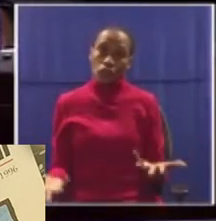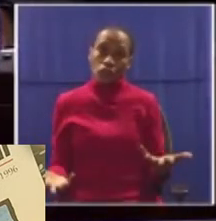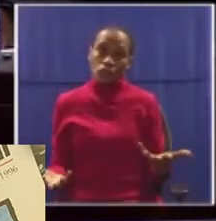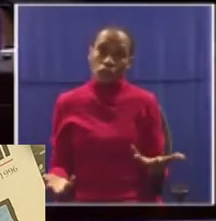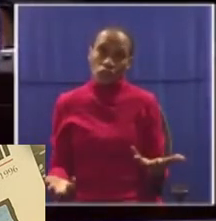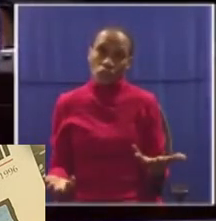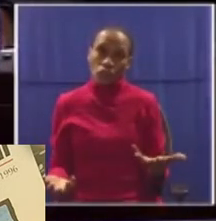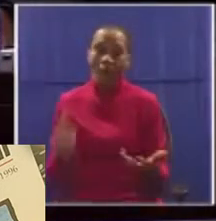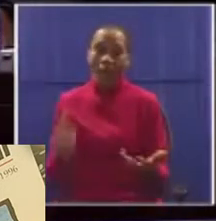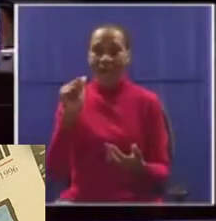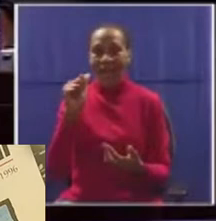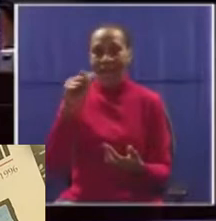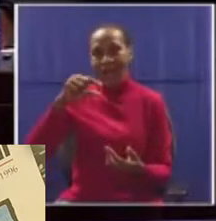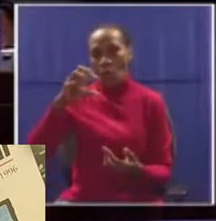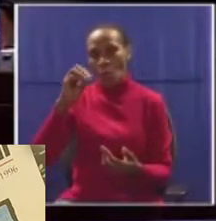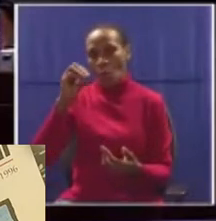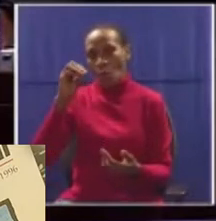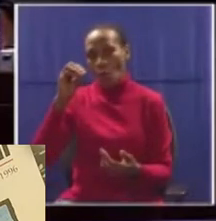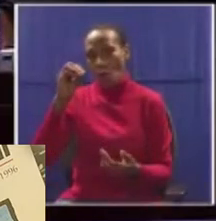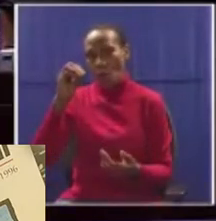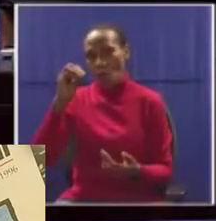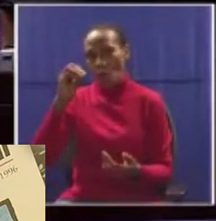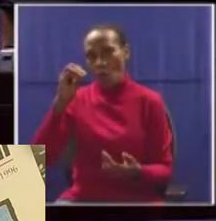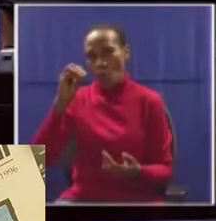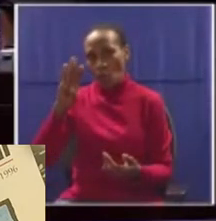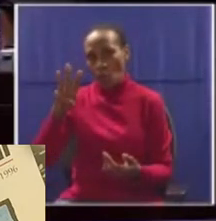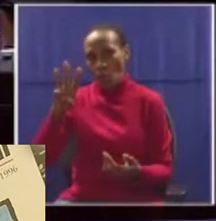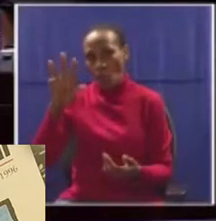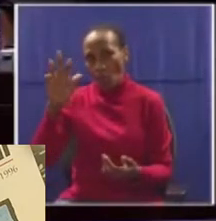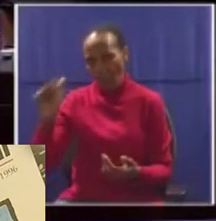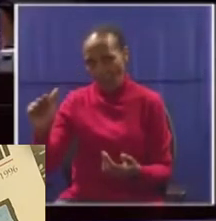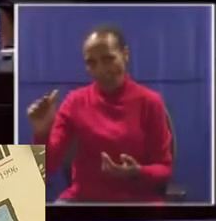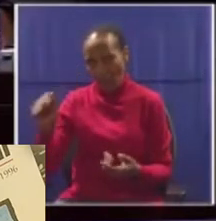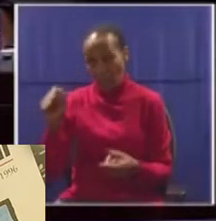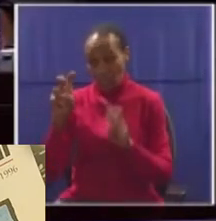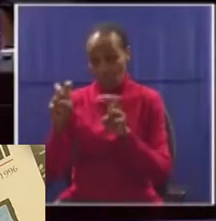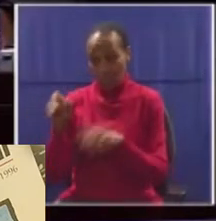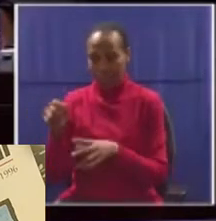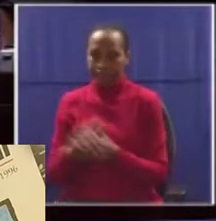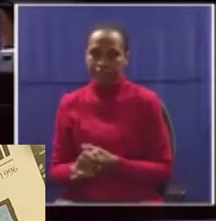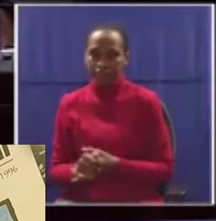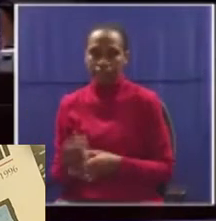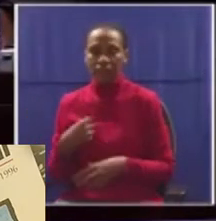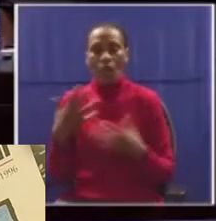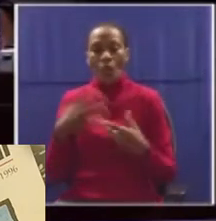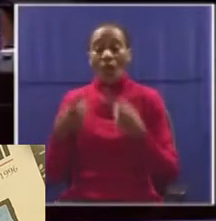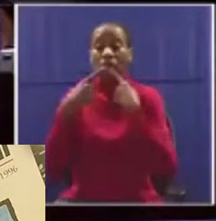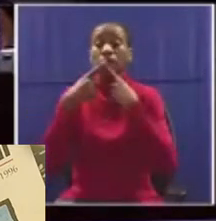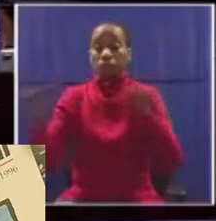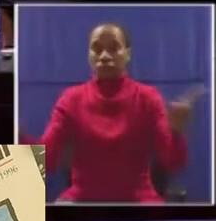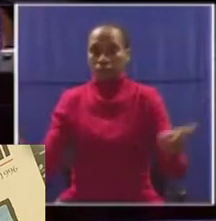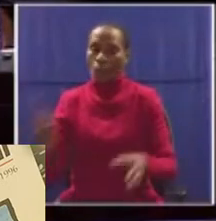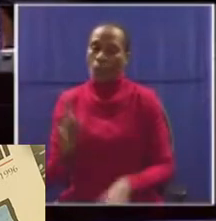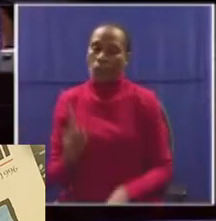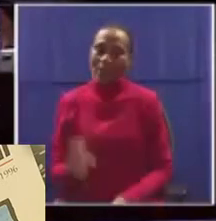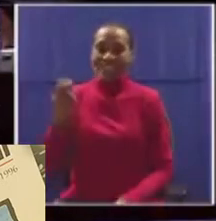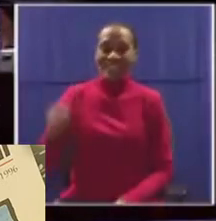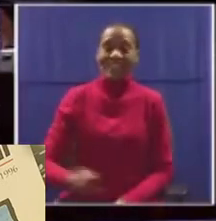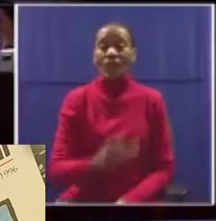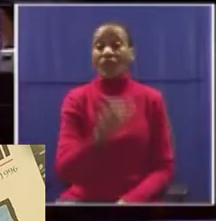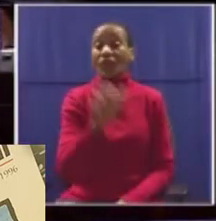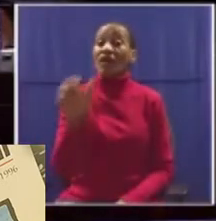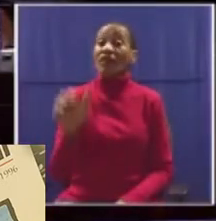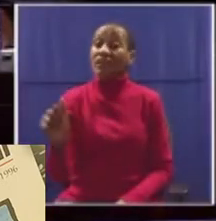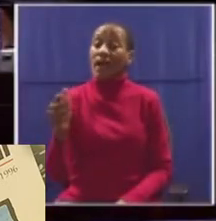about agoa I want to assure this house that South Africa has a strategic